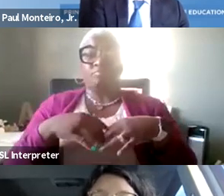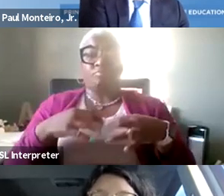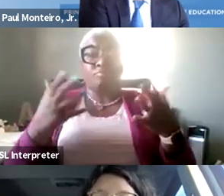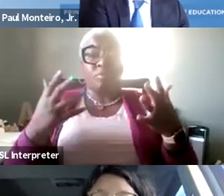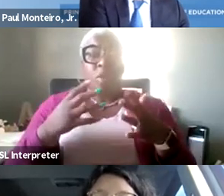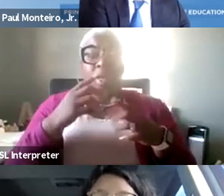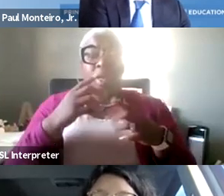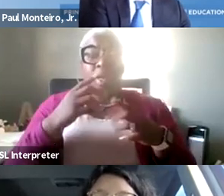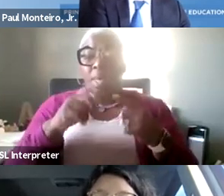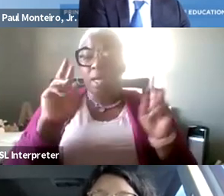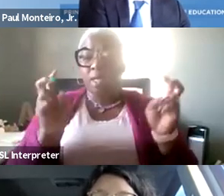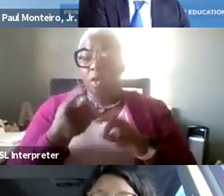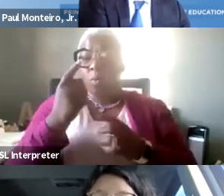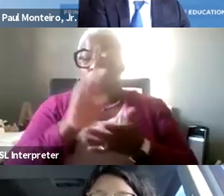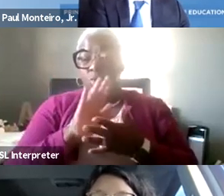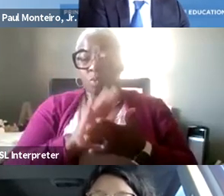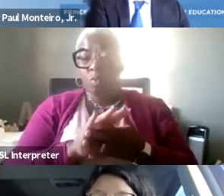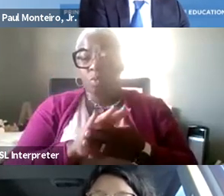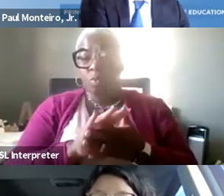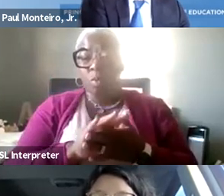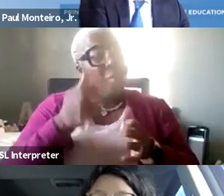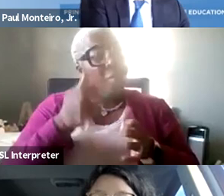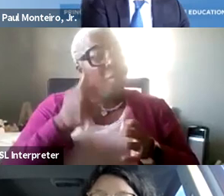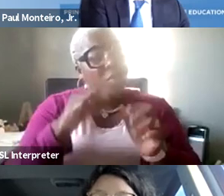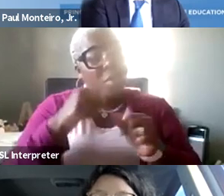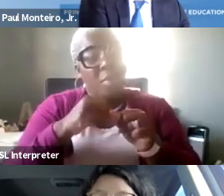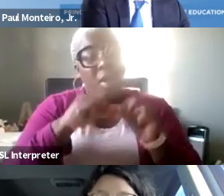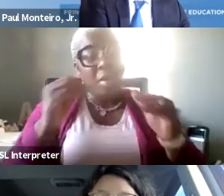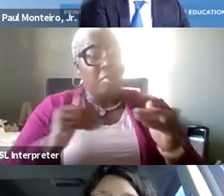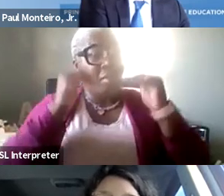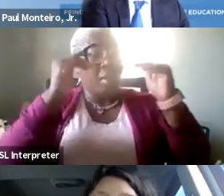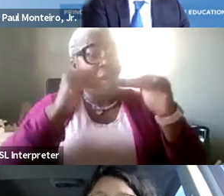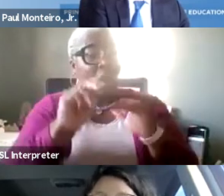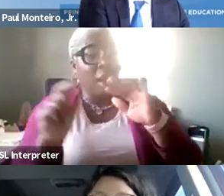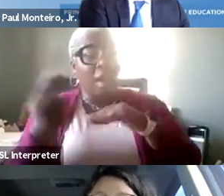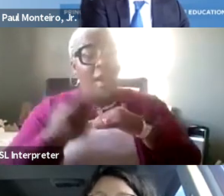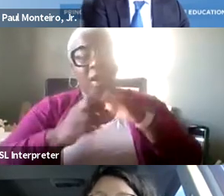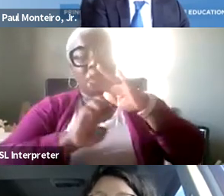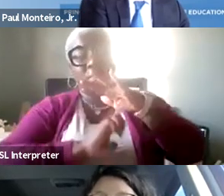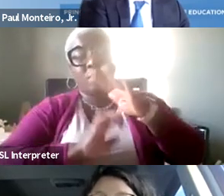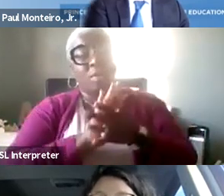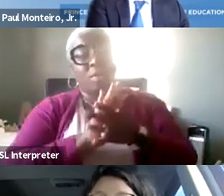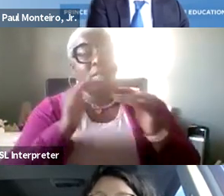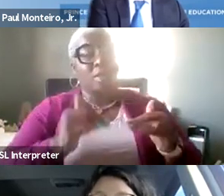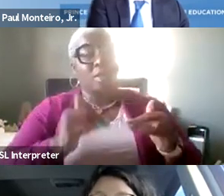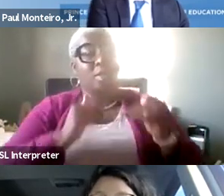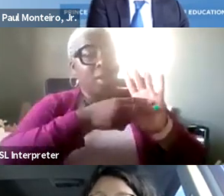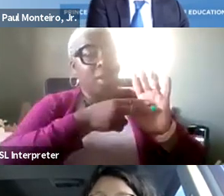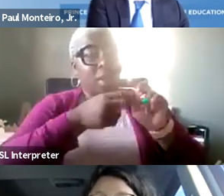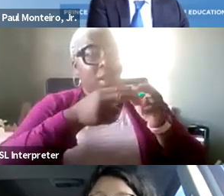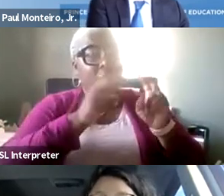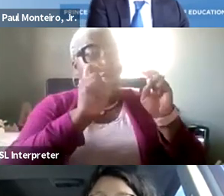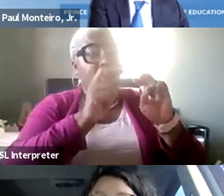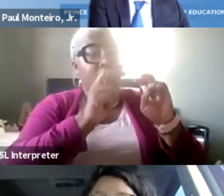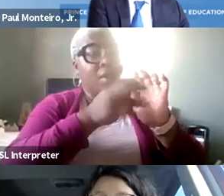want to emphasize the importance of keeping Hyattsville Elementary at the top of that list, making sure that we are also focusing on permanent swing space options,